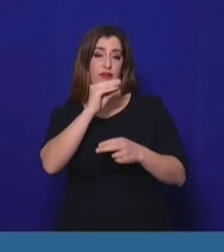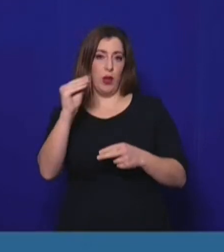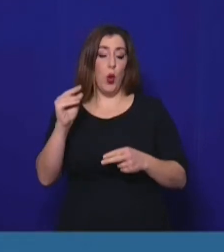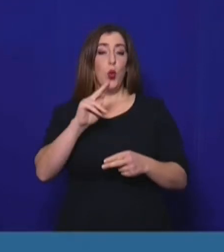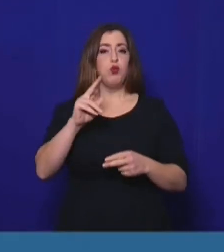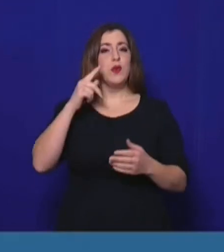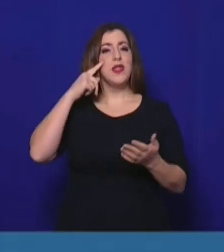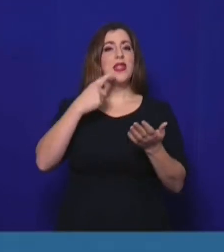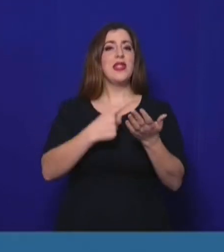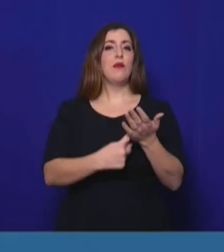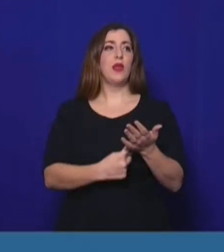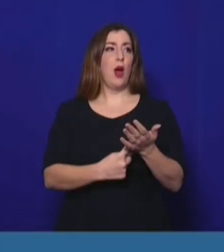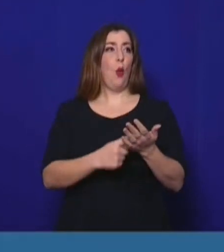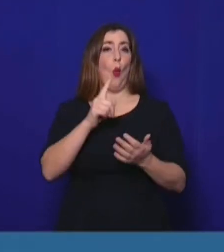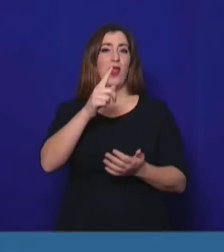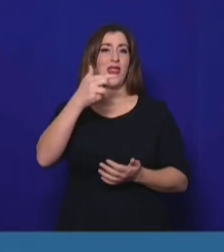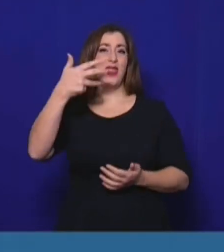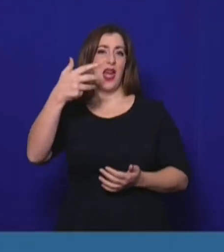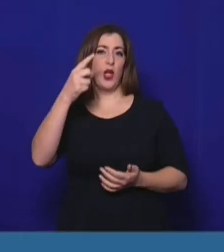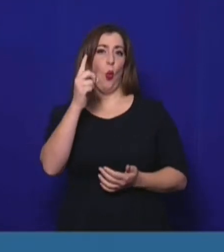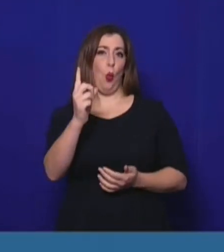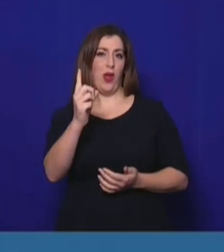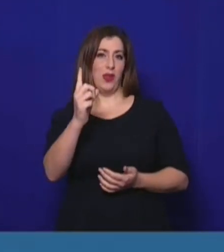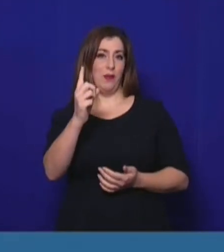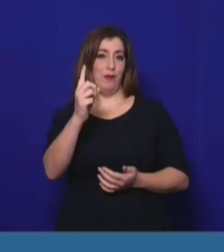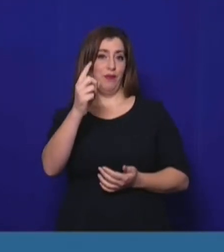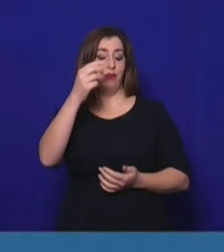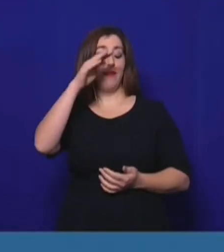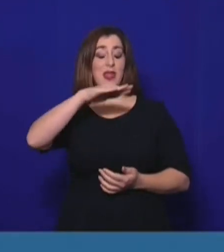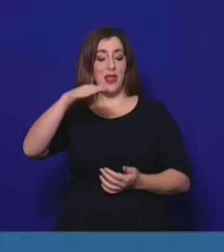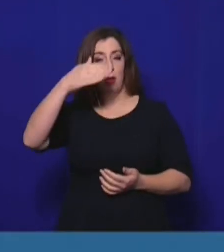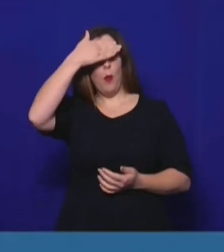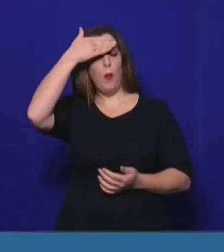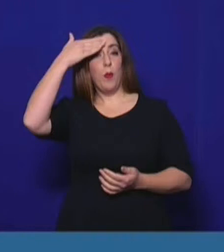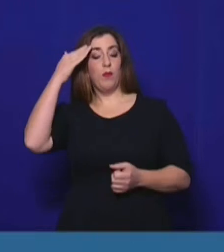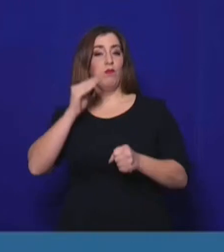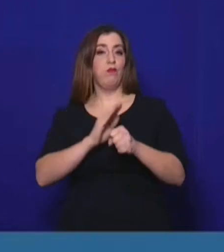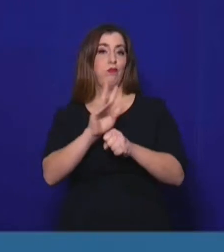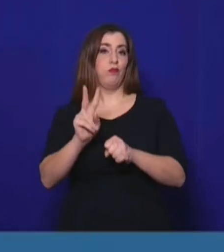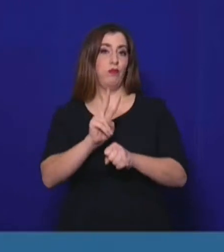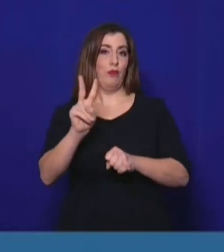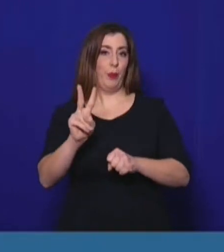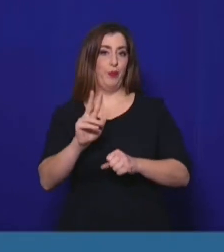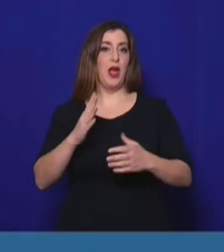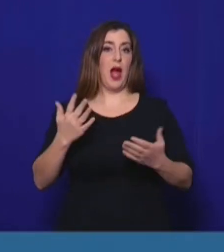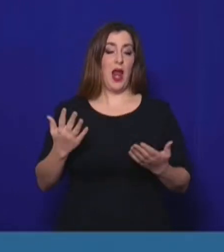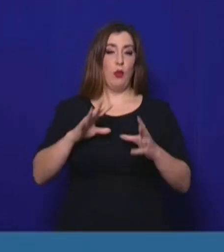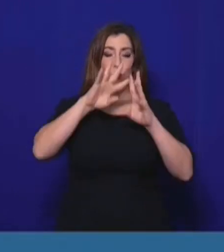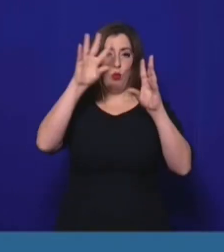191 każijiet li huma pożittivi. U allura t-total ta' każijiet pożittivi huwa ta'